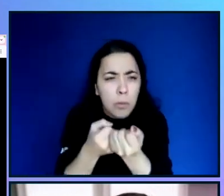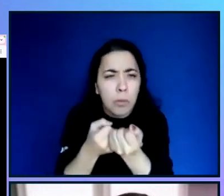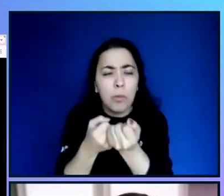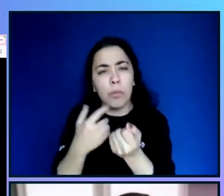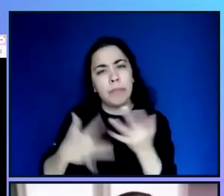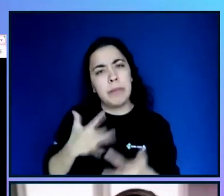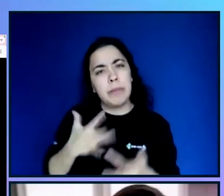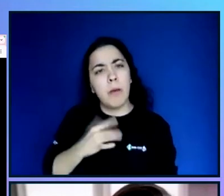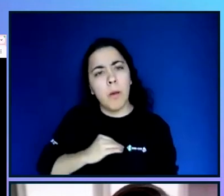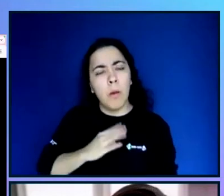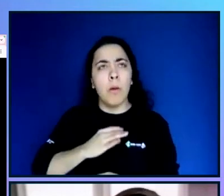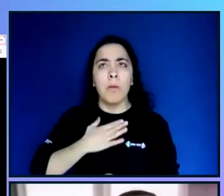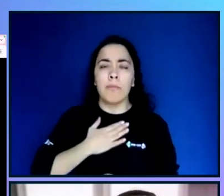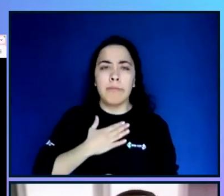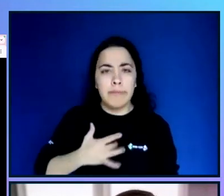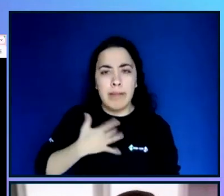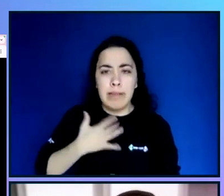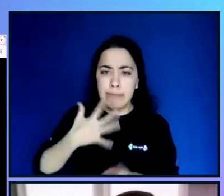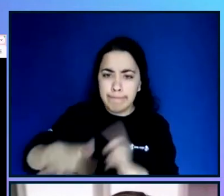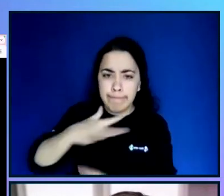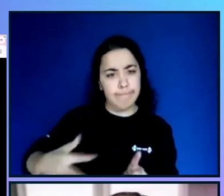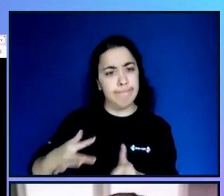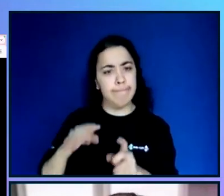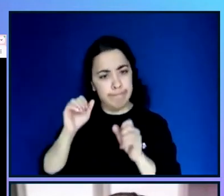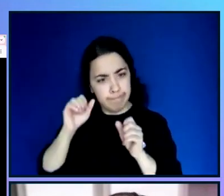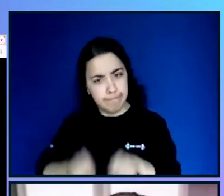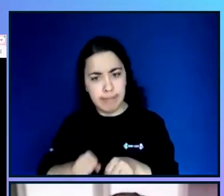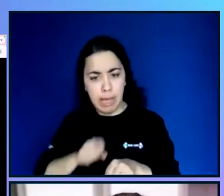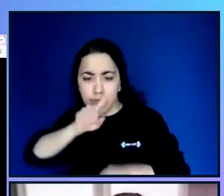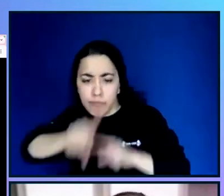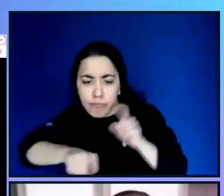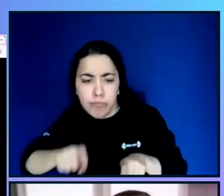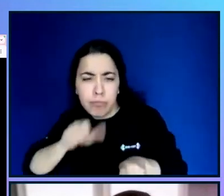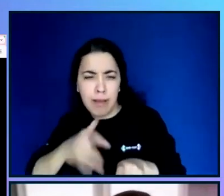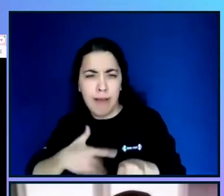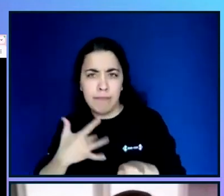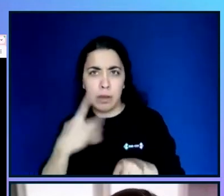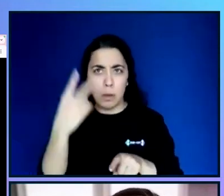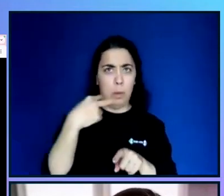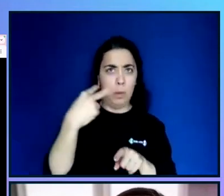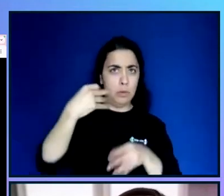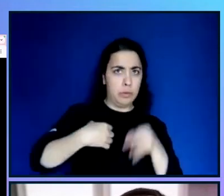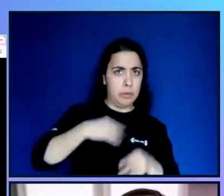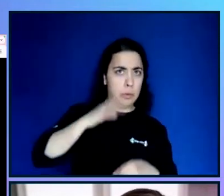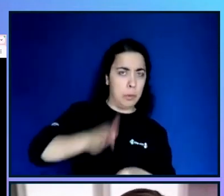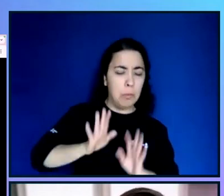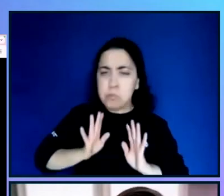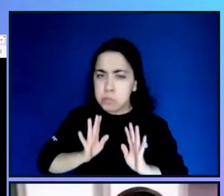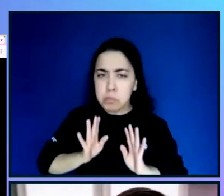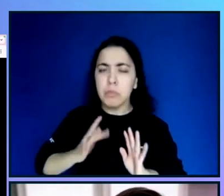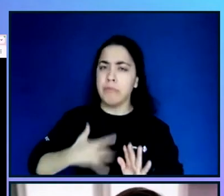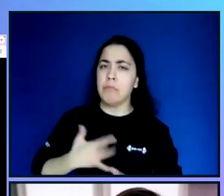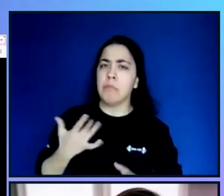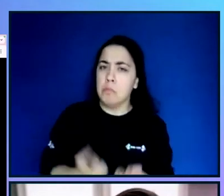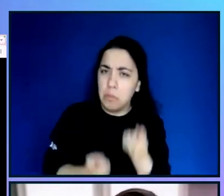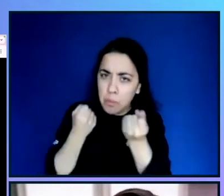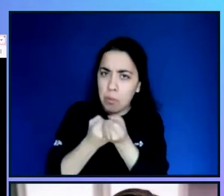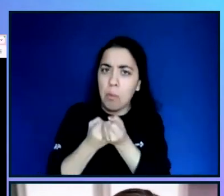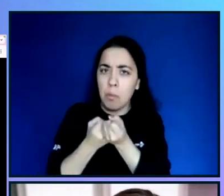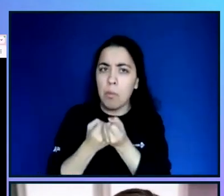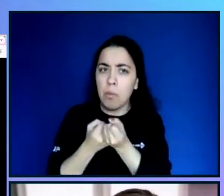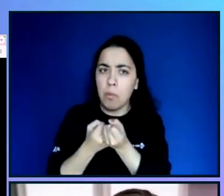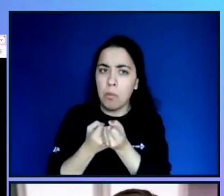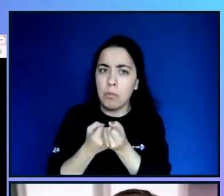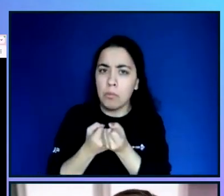the spaces were safe to ask questions without judgment. They felt supported in the exploration